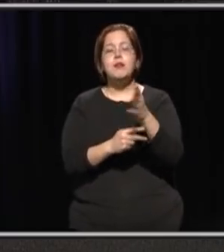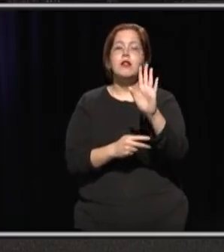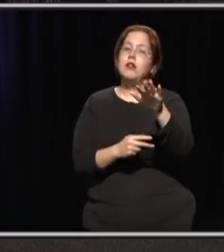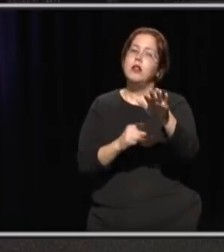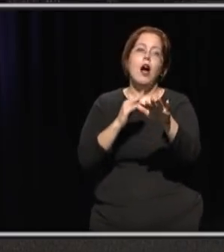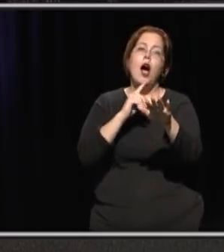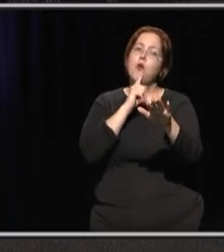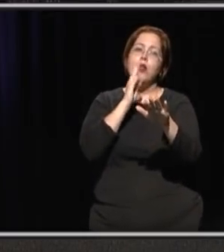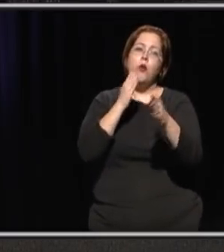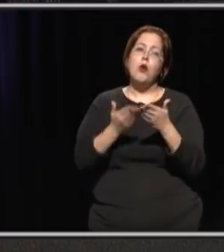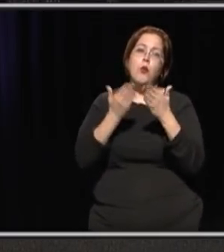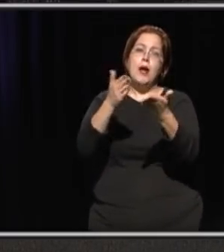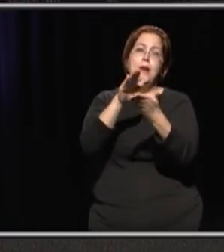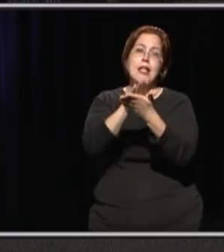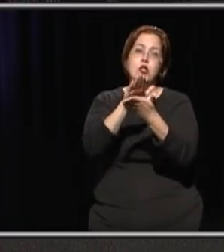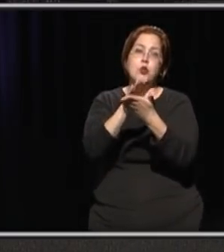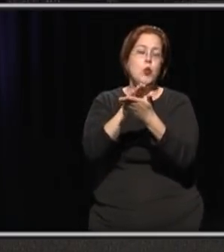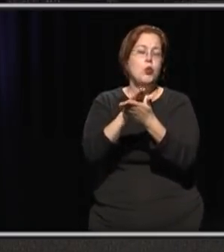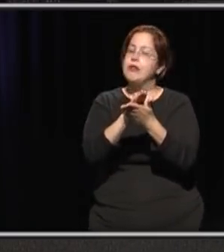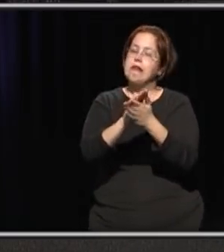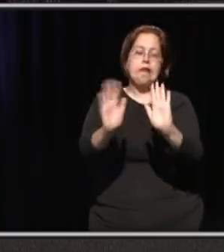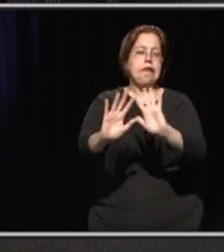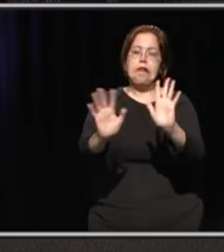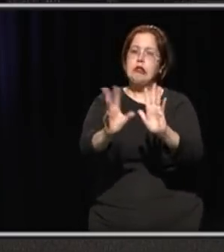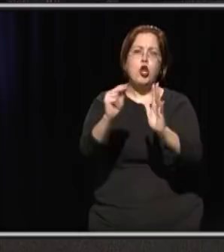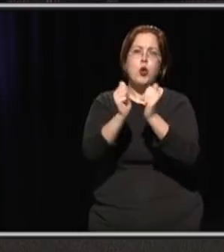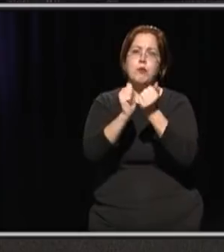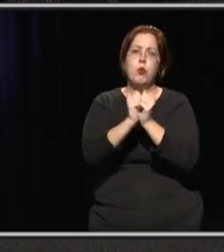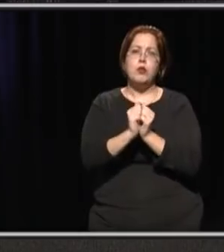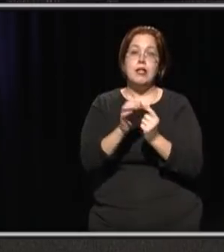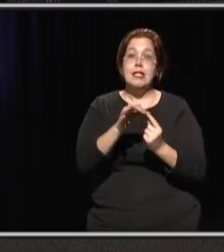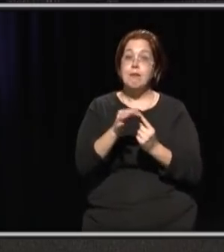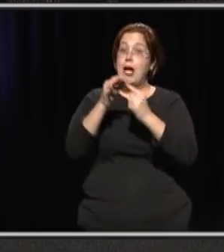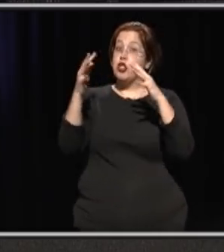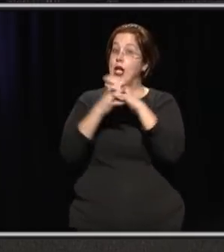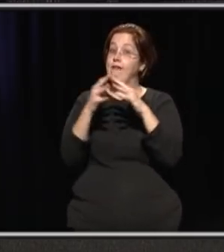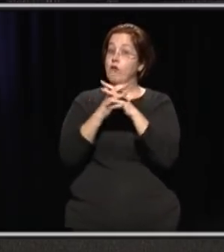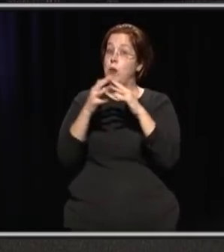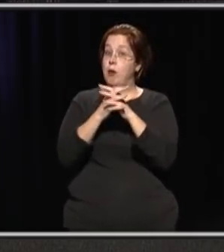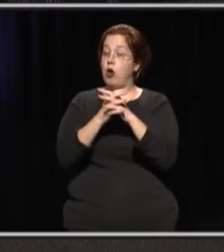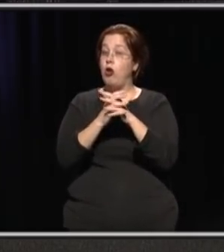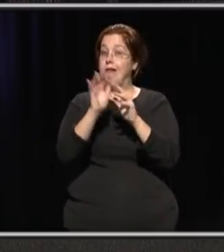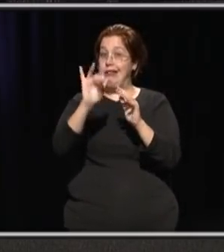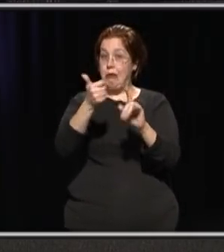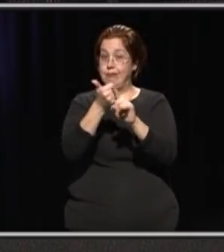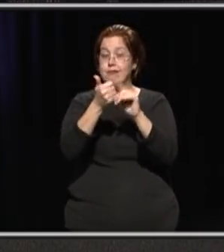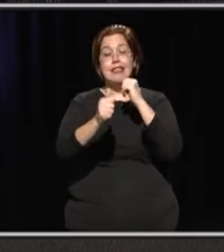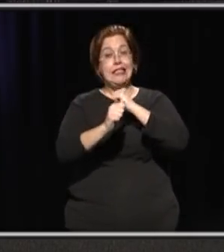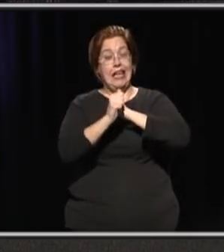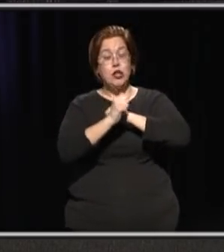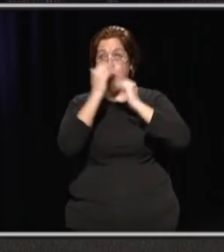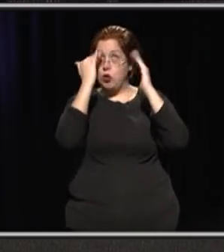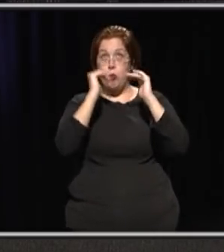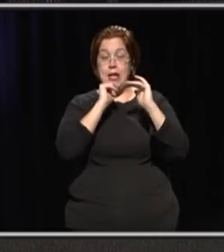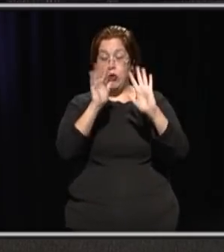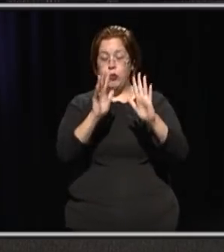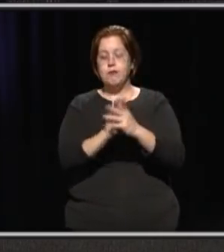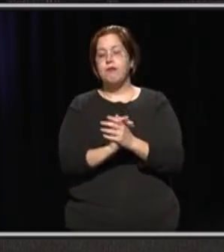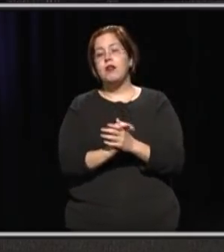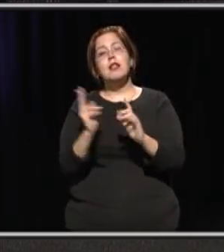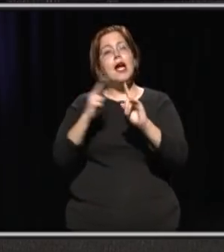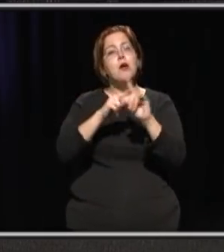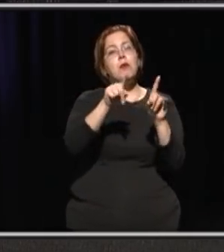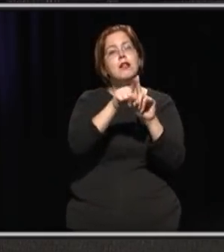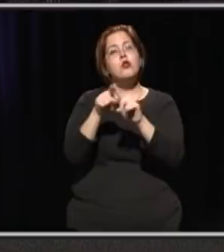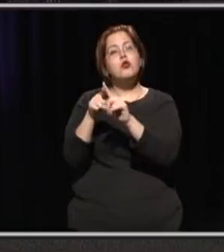really recommend to the schools that they not do that, particularly football. That's very, very dangerous, and hope they don't do it. That applies also